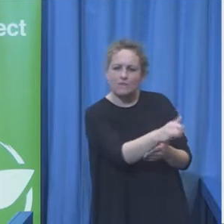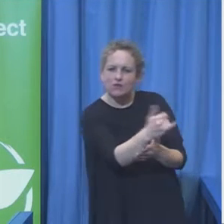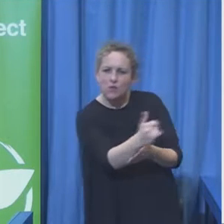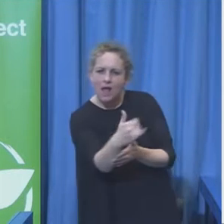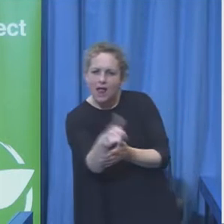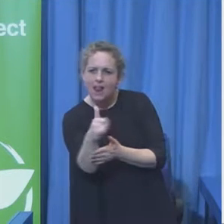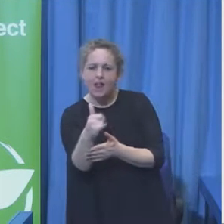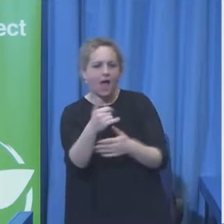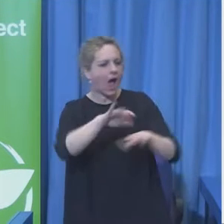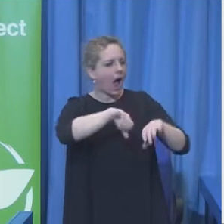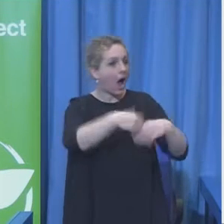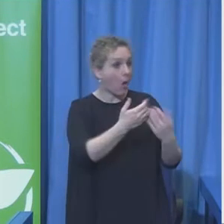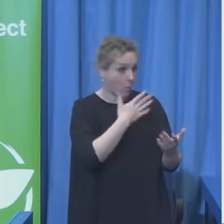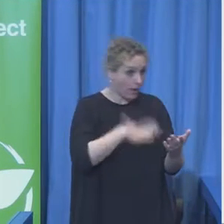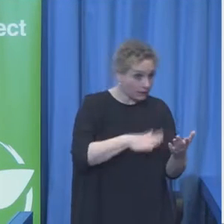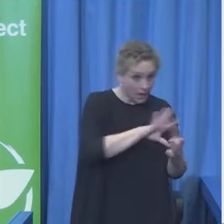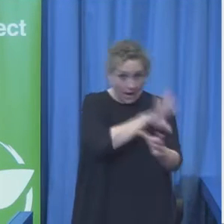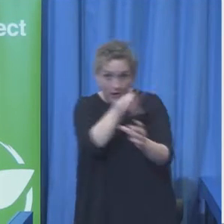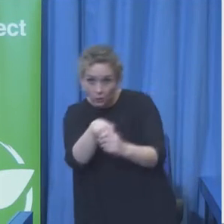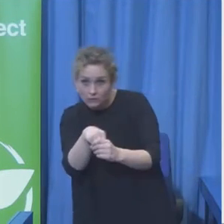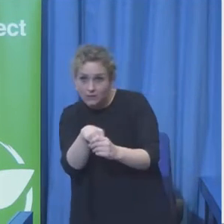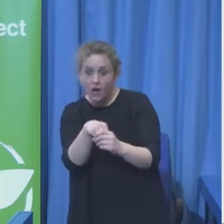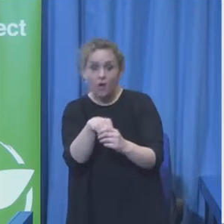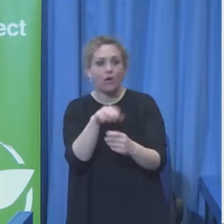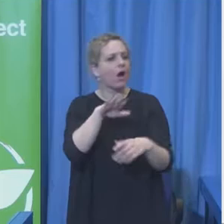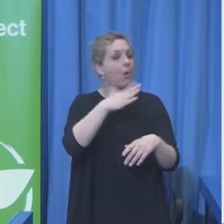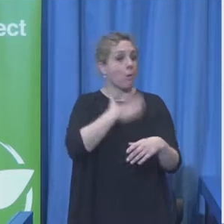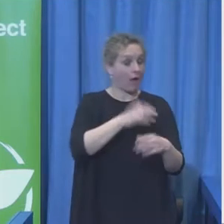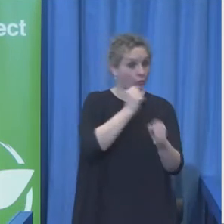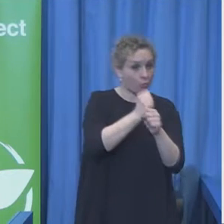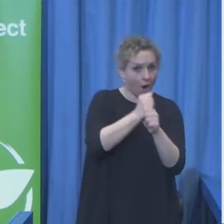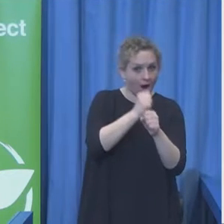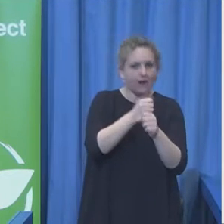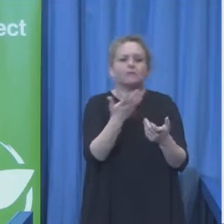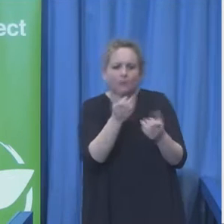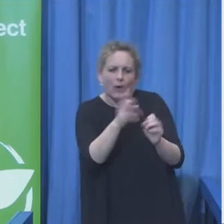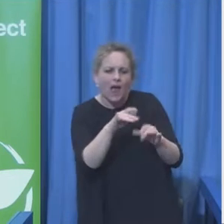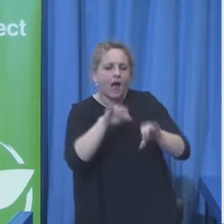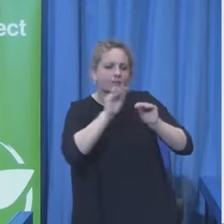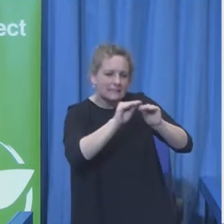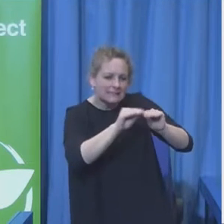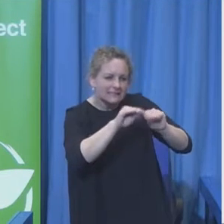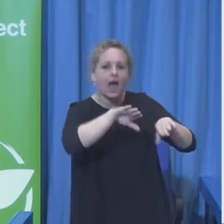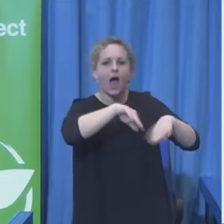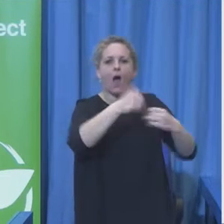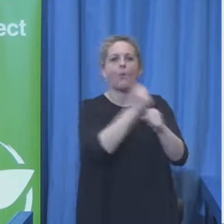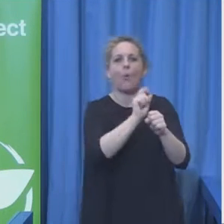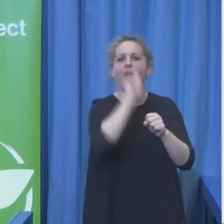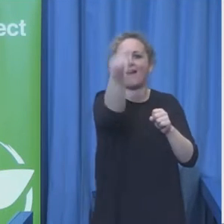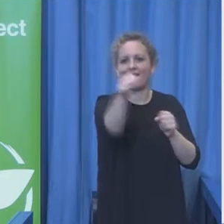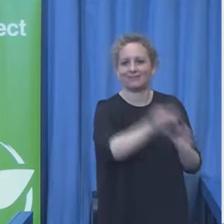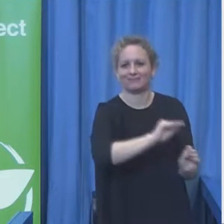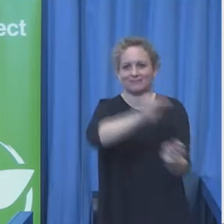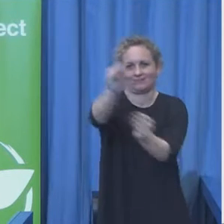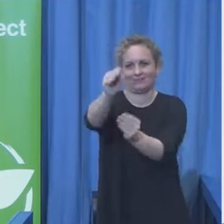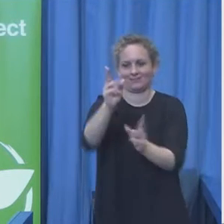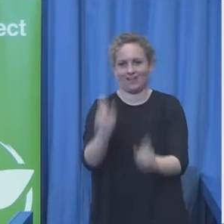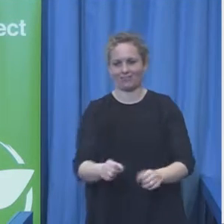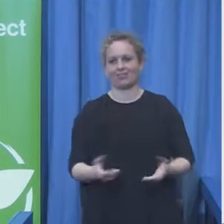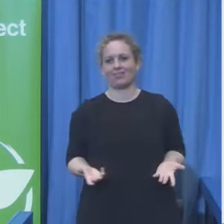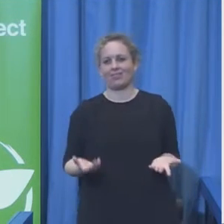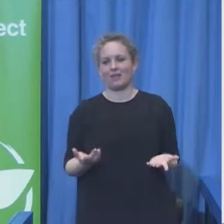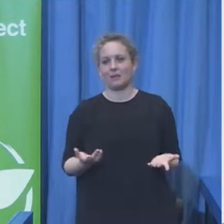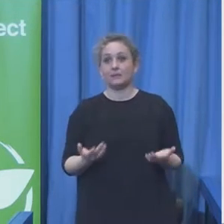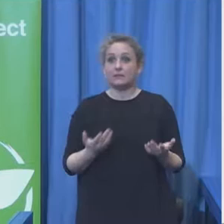I said before, that prohibits this from happening. And so for those people who are employed in the U.S. who